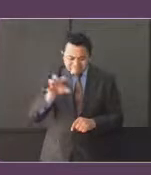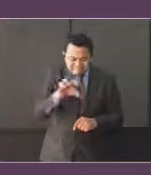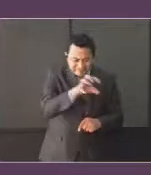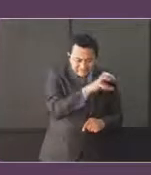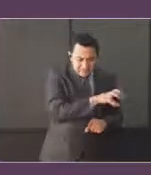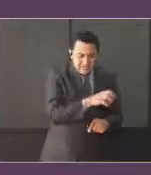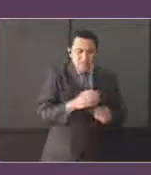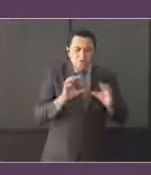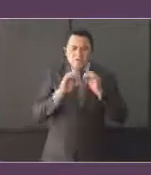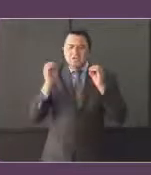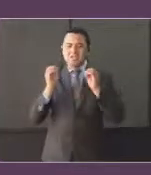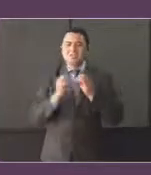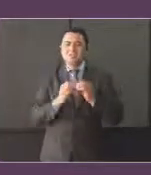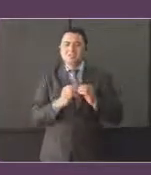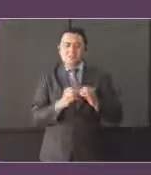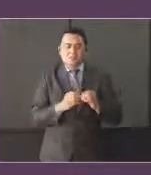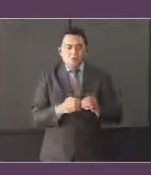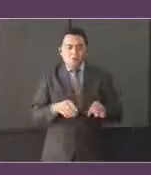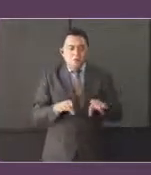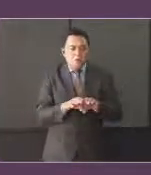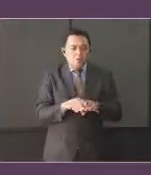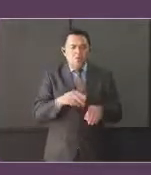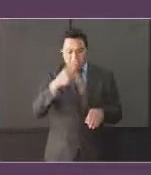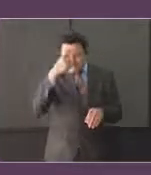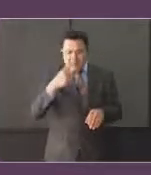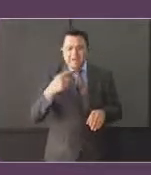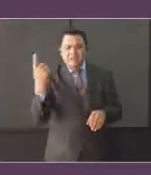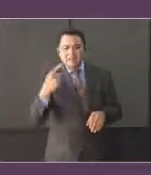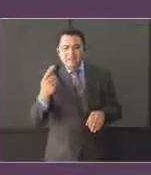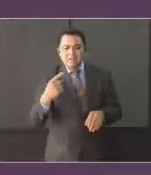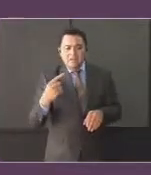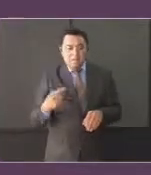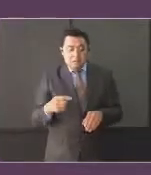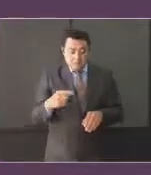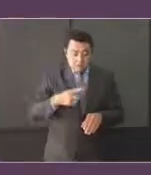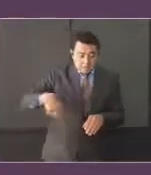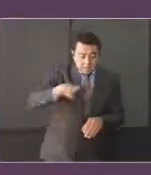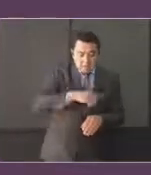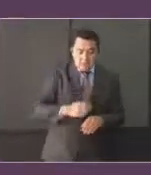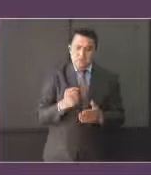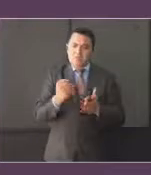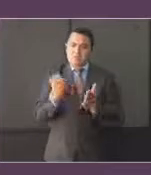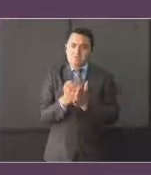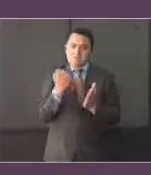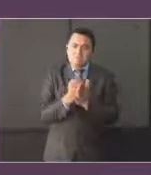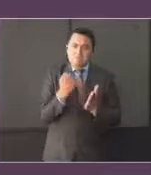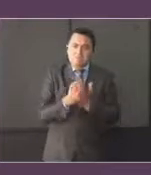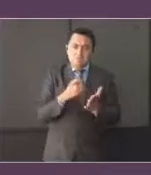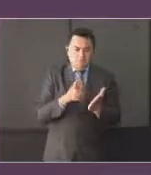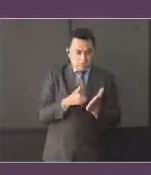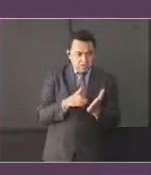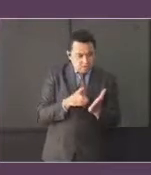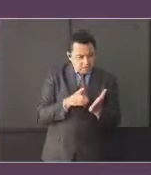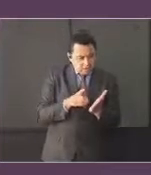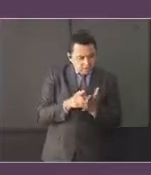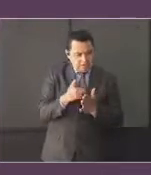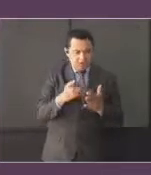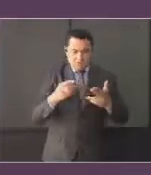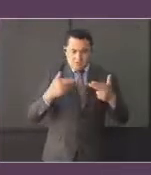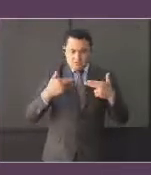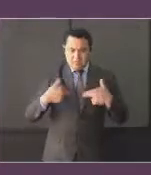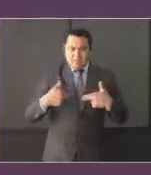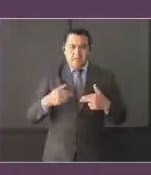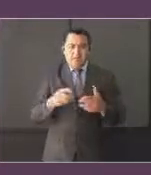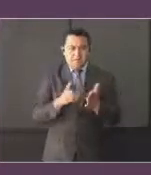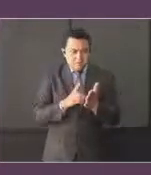legally formalized. These are not organizations that have been incorporated to exercise civil rights. No. I mean, they